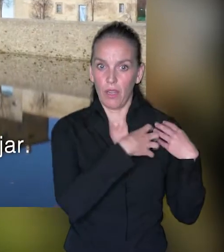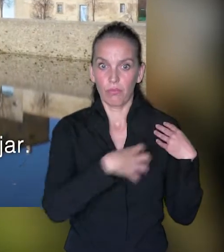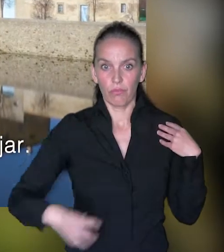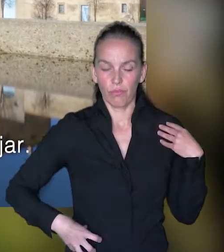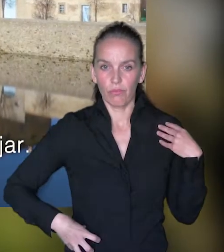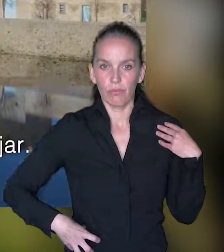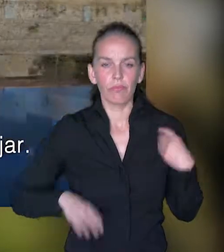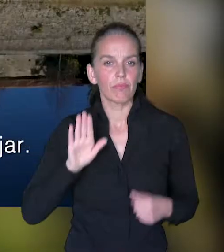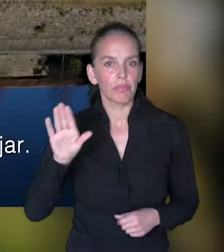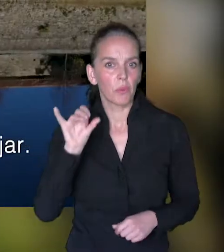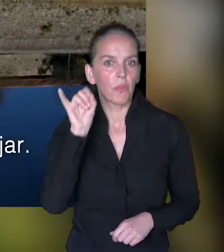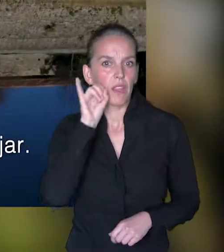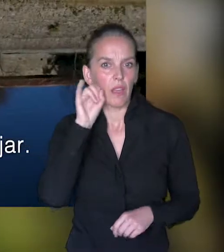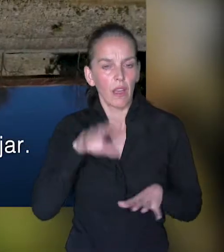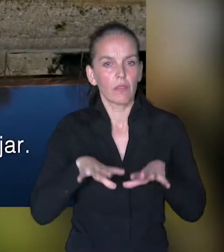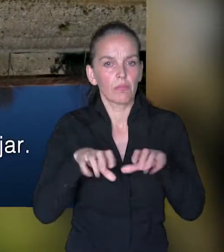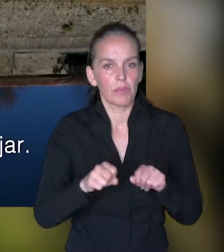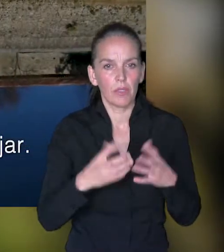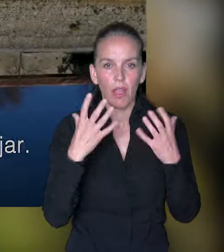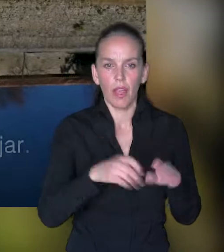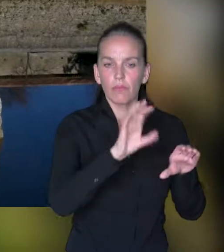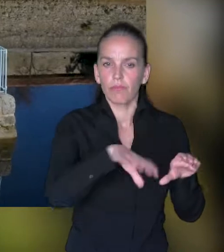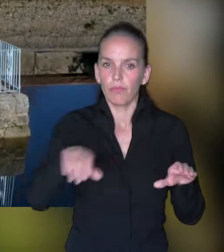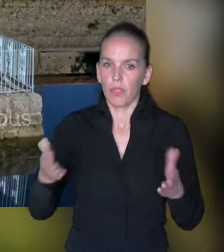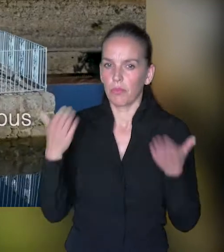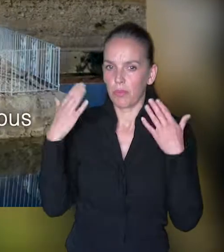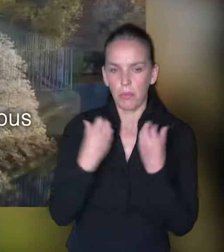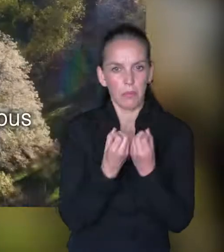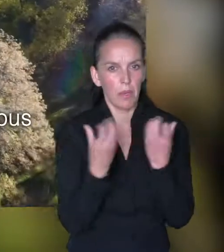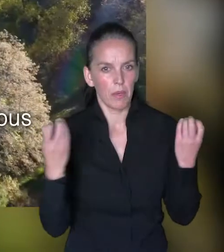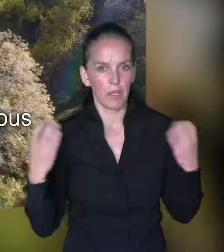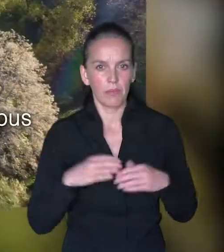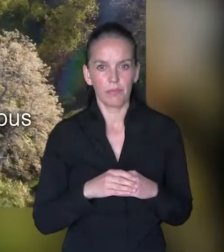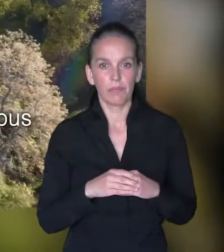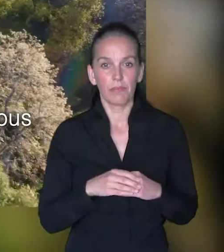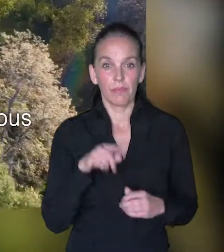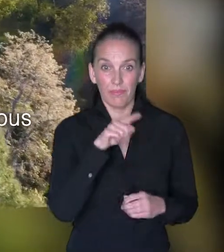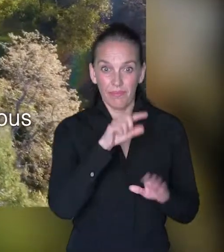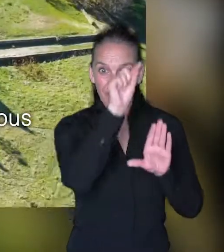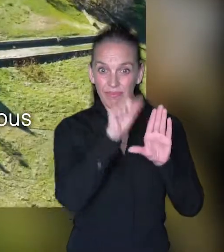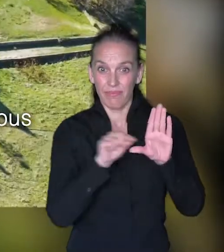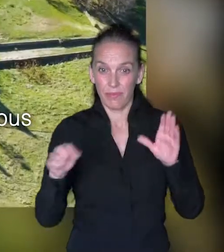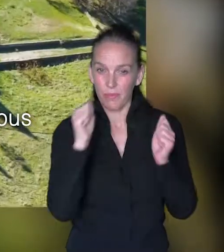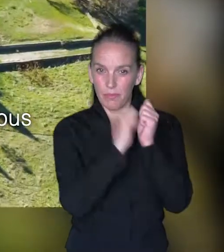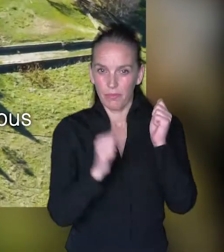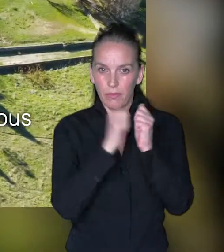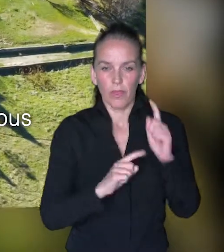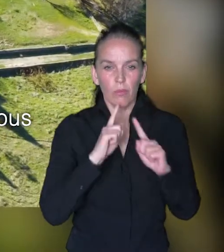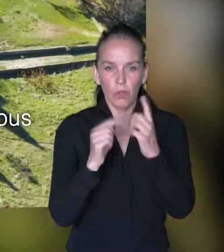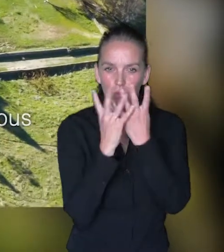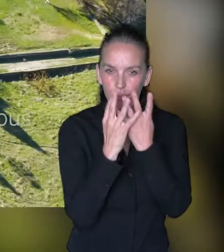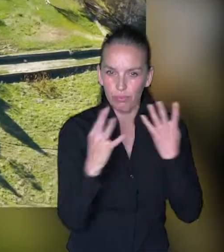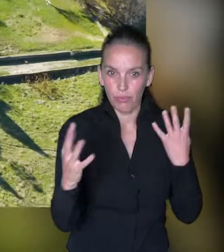Created in 1567 by the Zúñiga family, Dukes of Béjar. Divided into various esplanades, it blends a